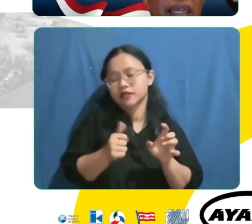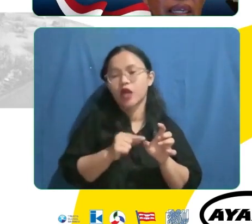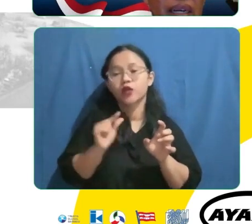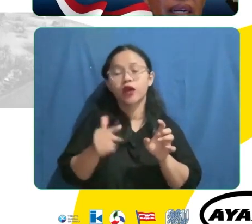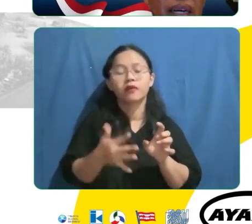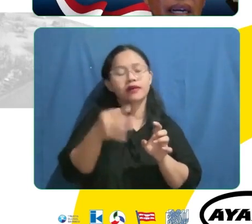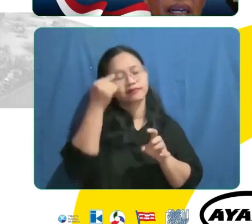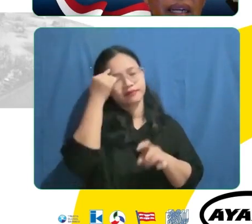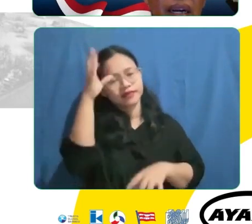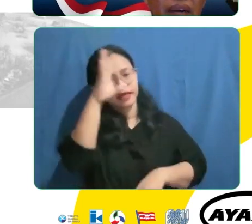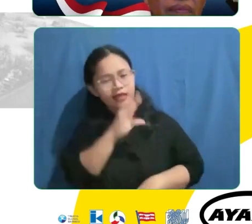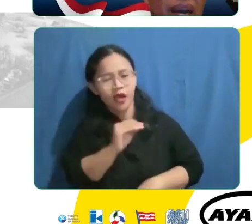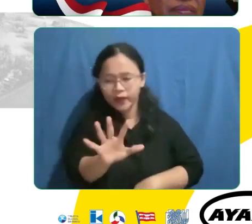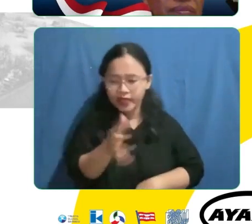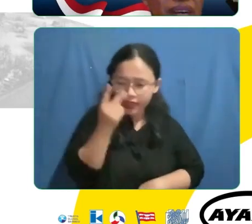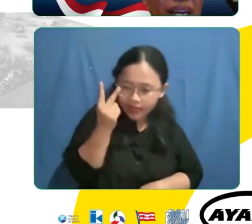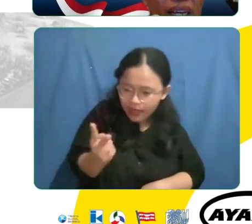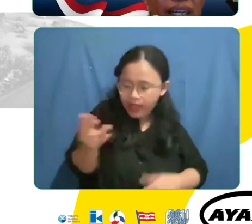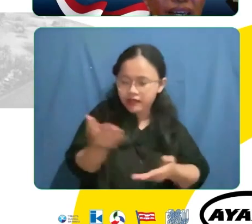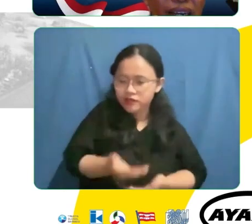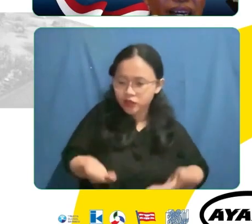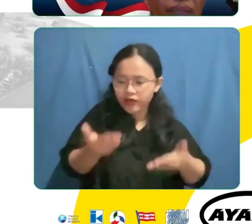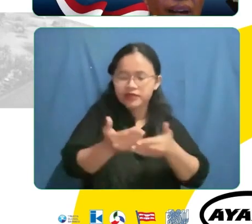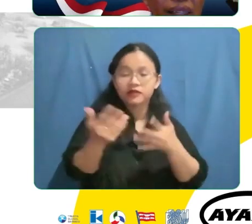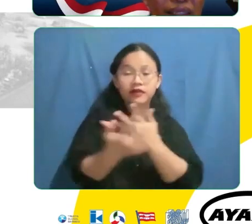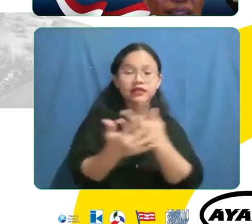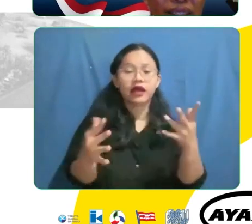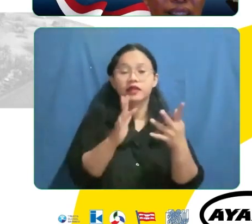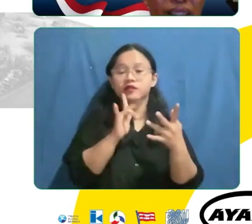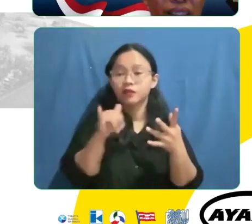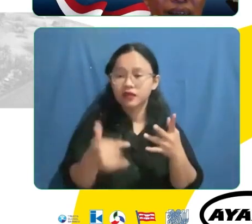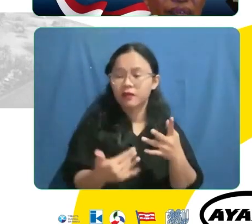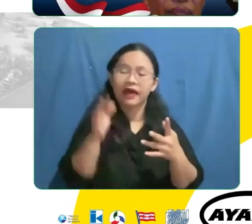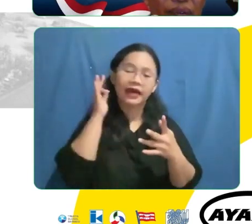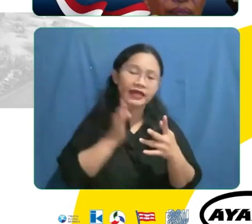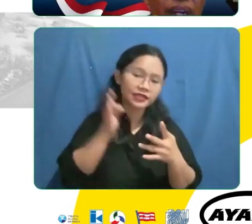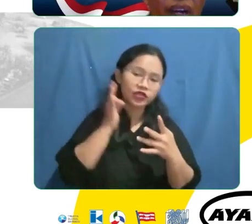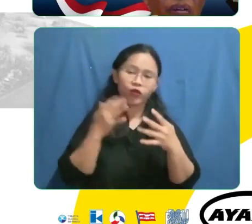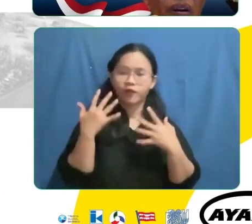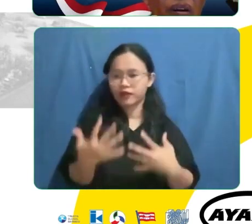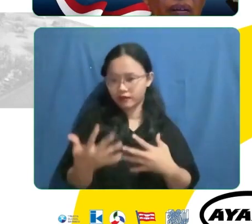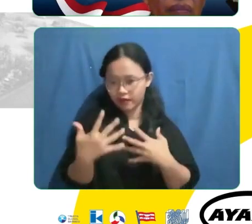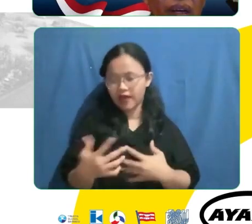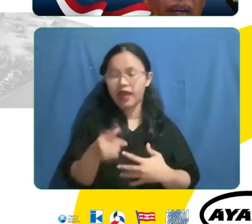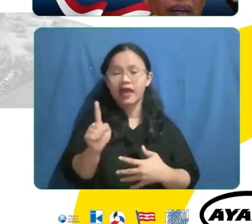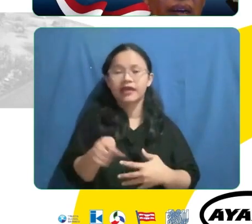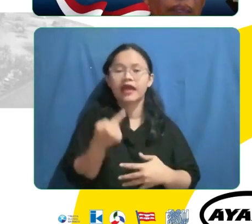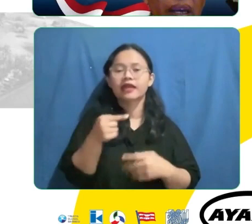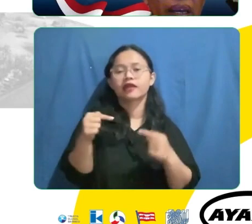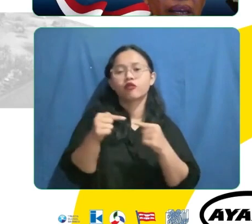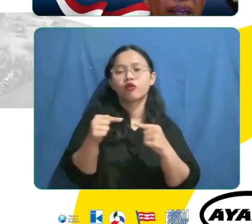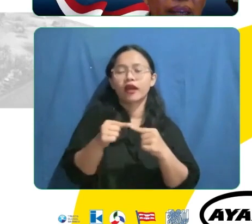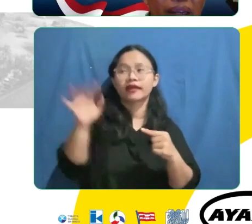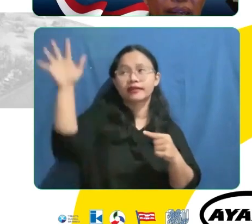here, there are 5 levels from the very low of